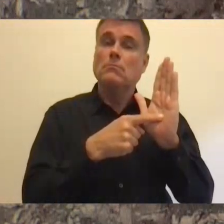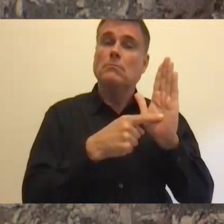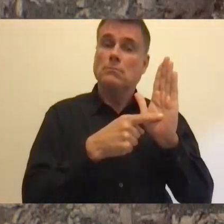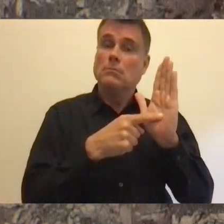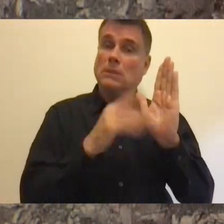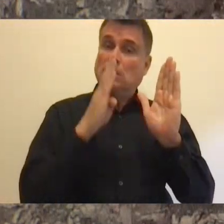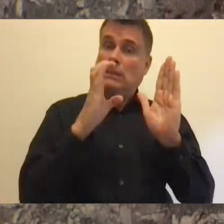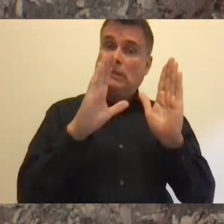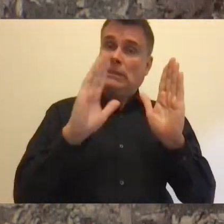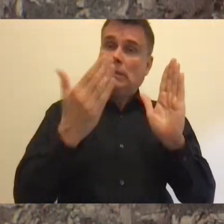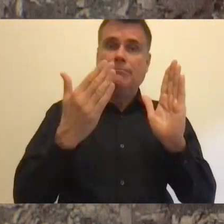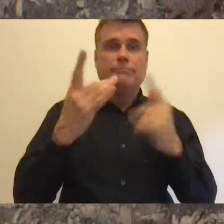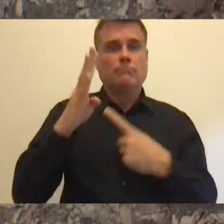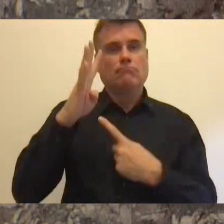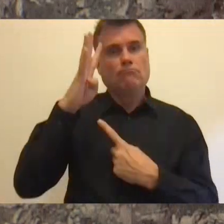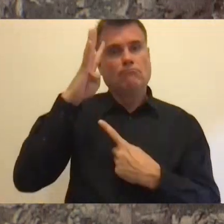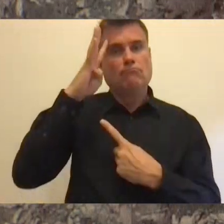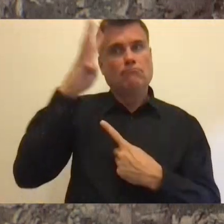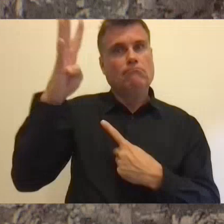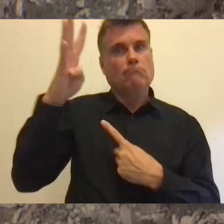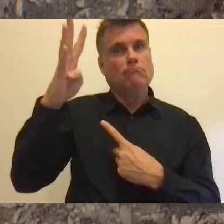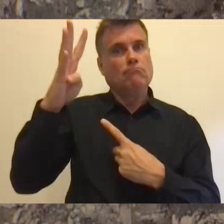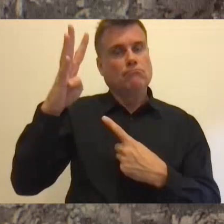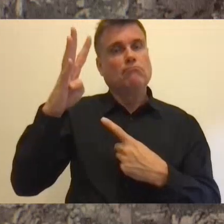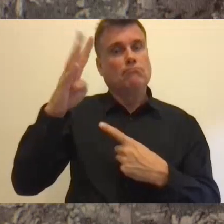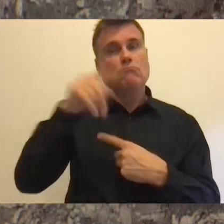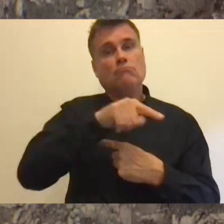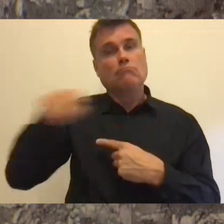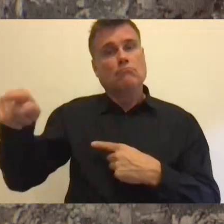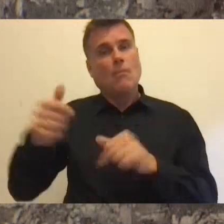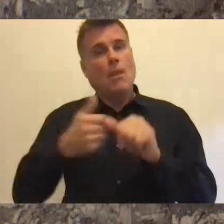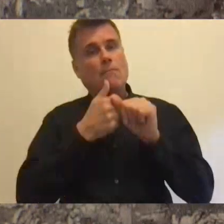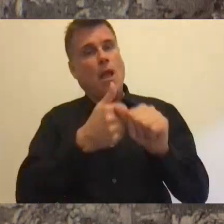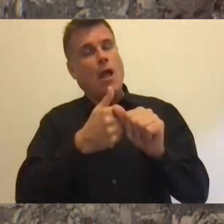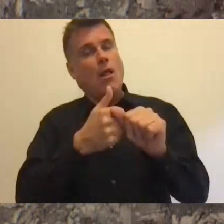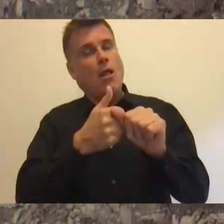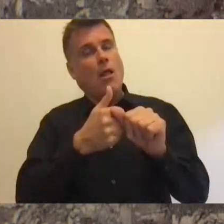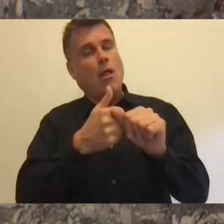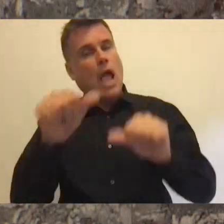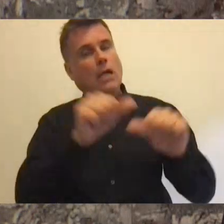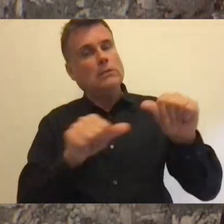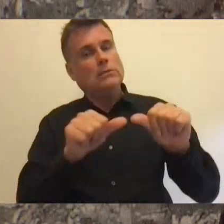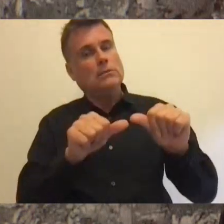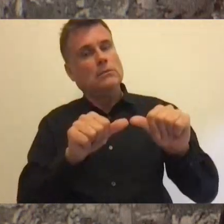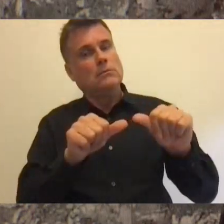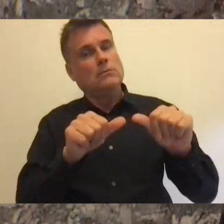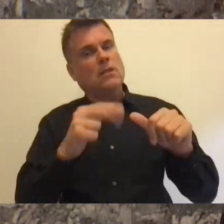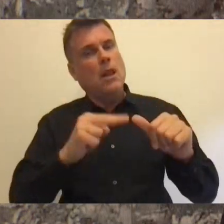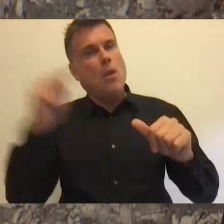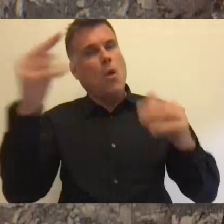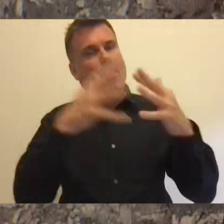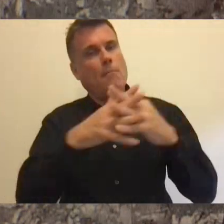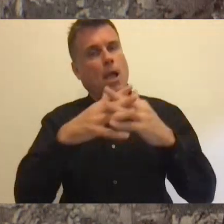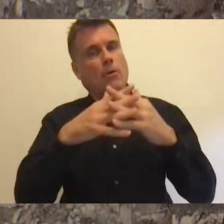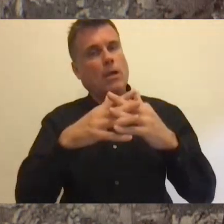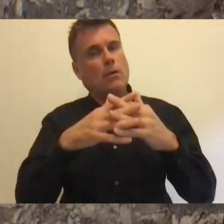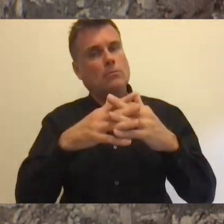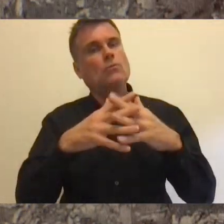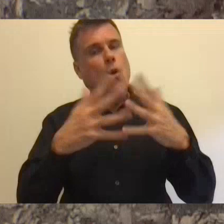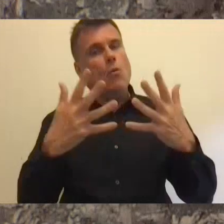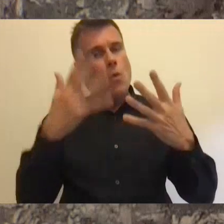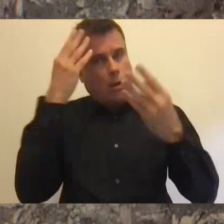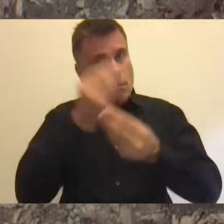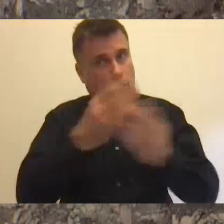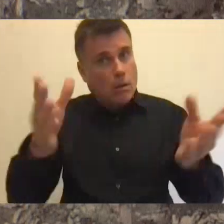America. And I just want this House to remind this House, I was the first leader, and BC United was the